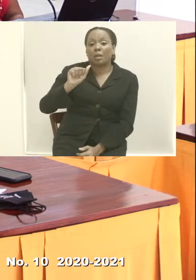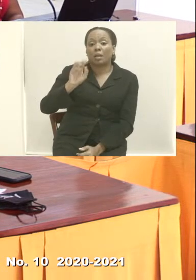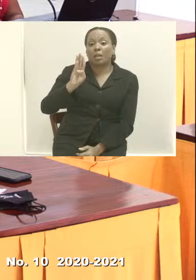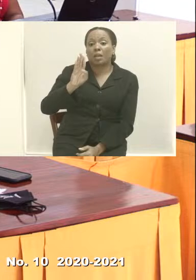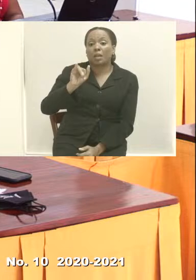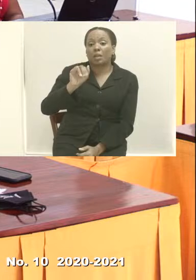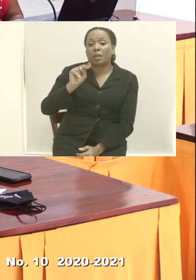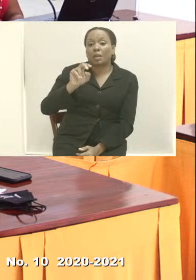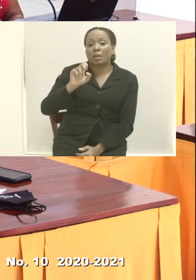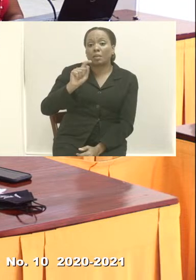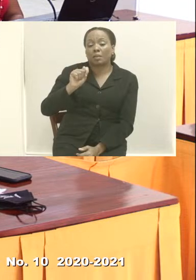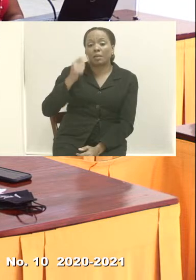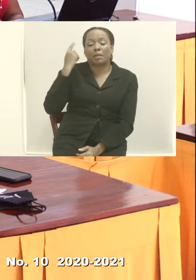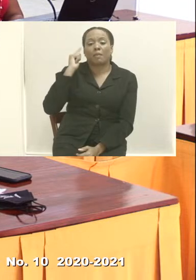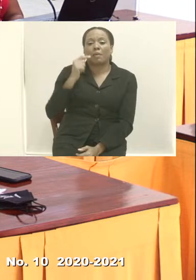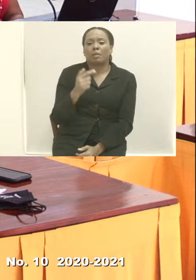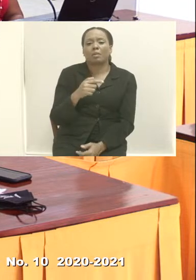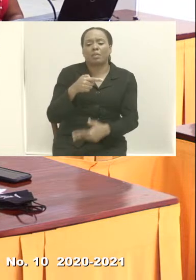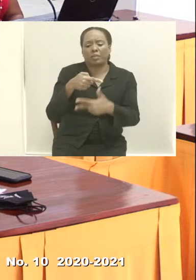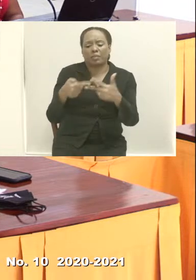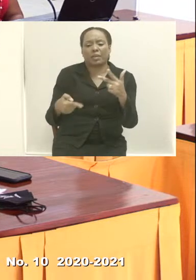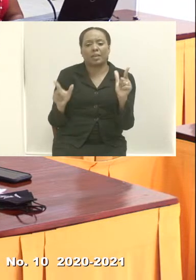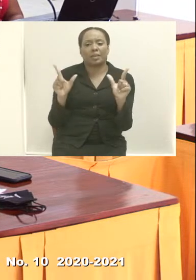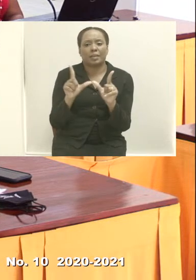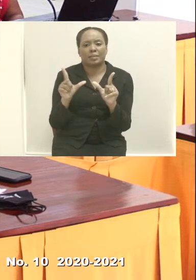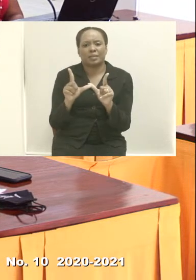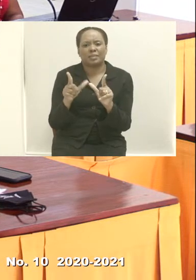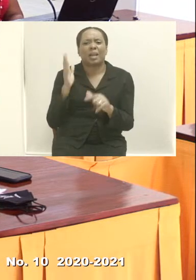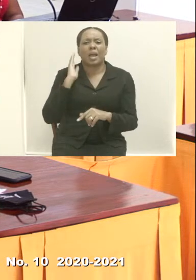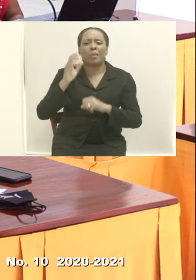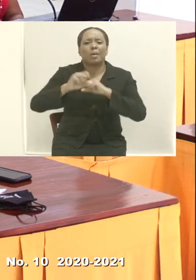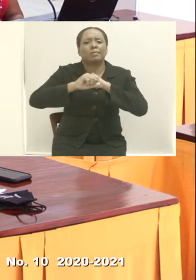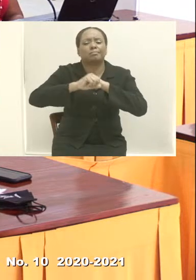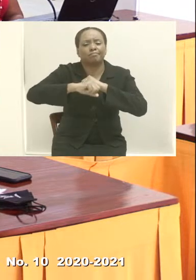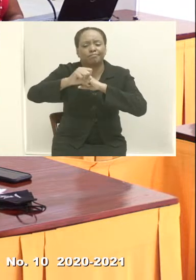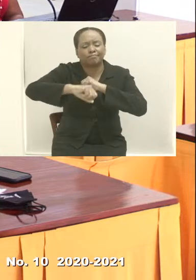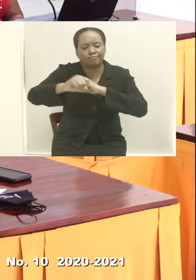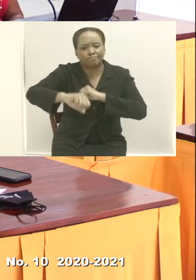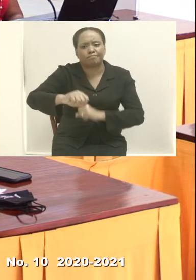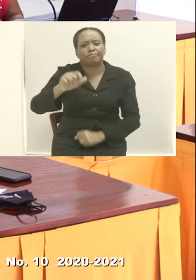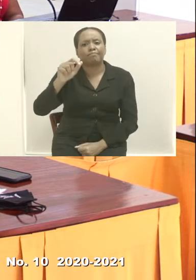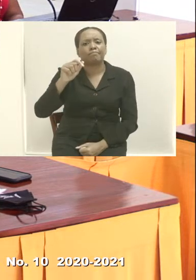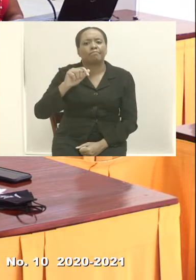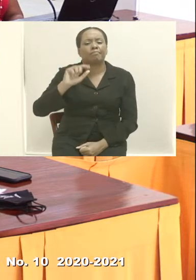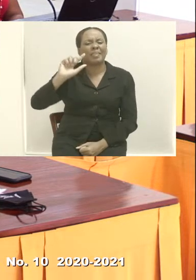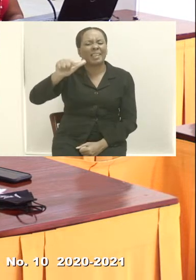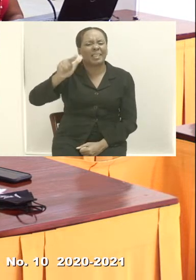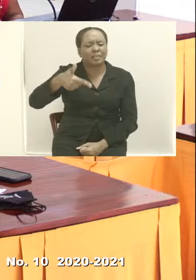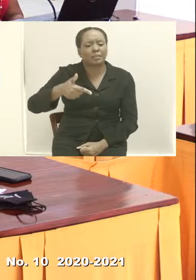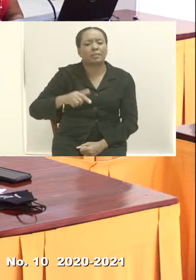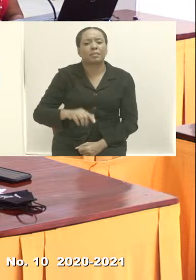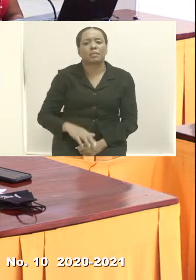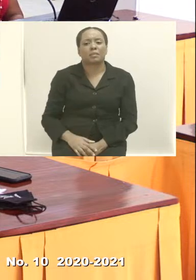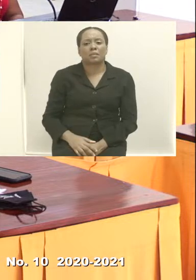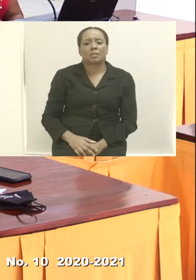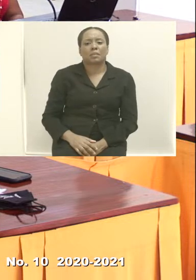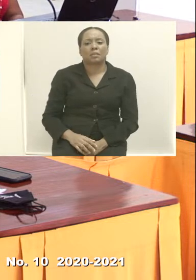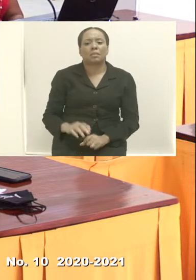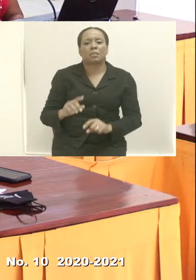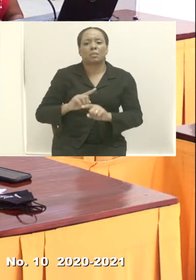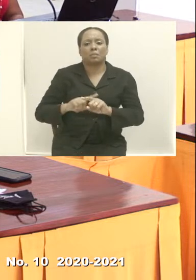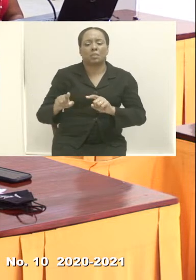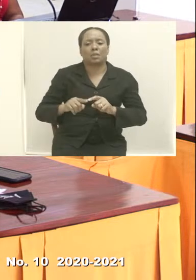approval. And again, I will elaborate more on this, but very briefly, transmission license, a license